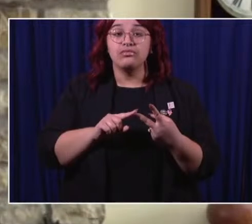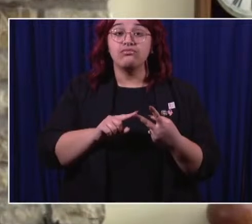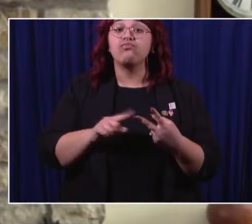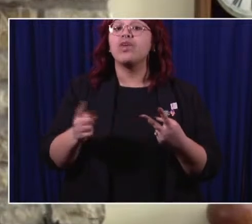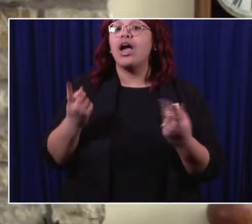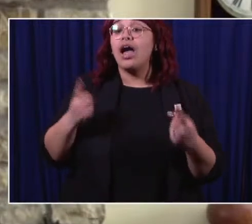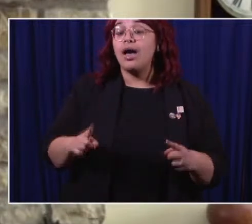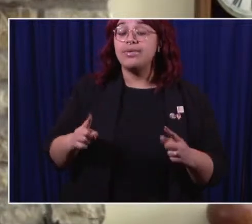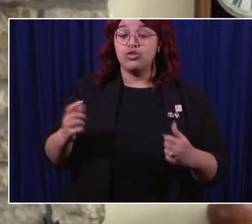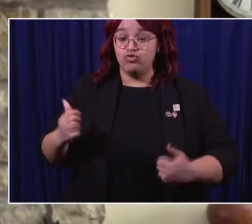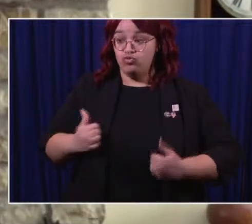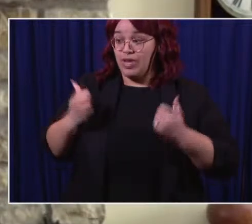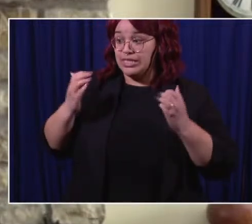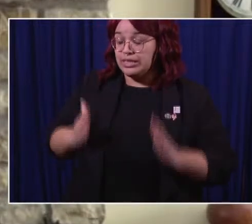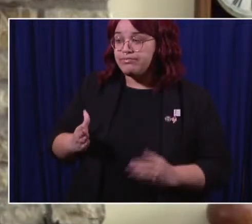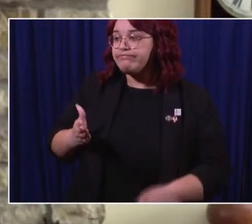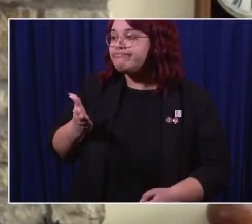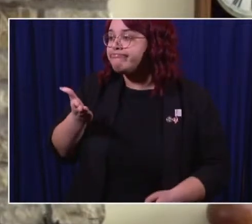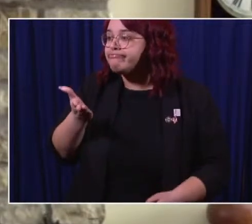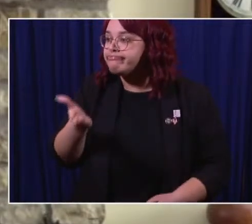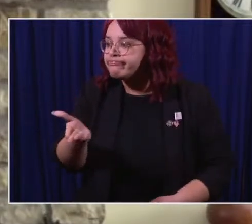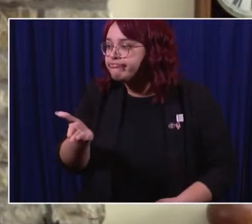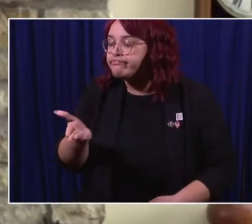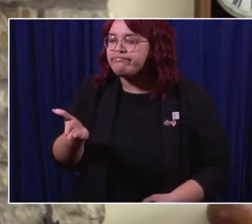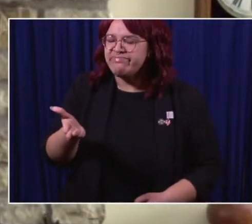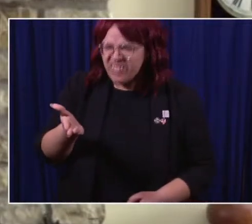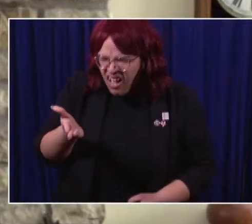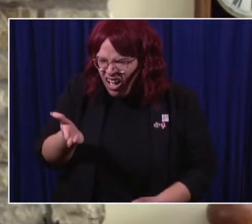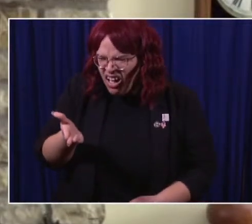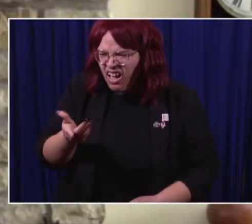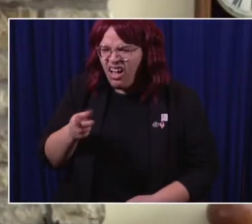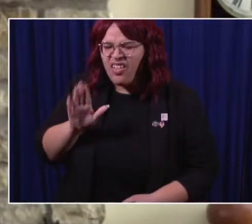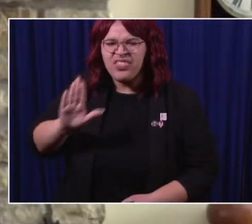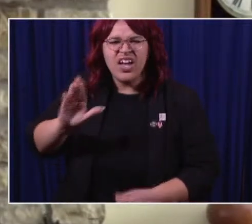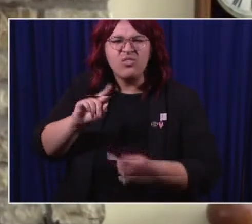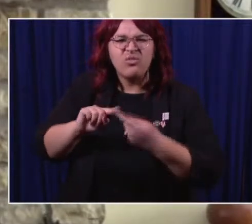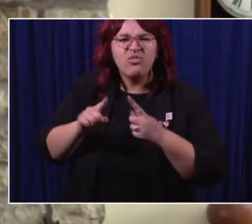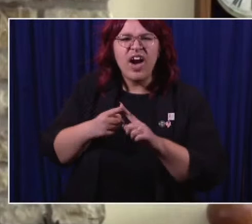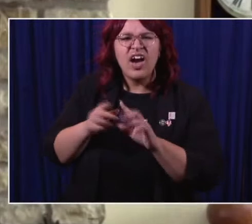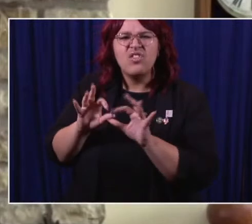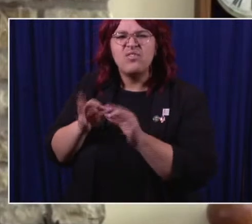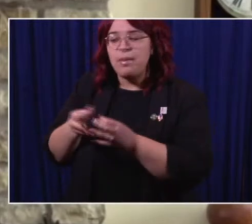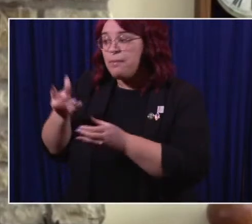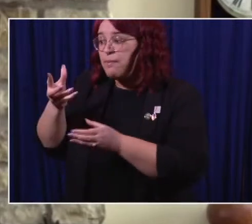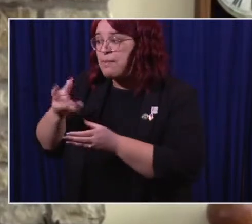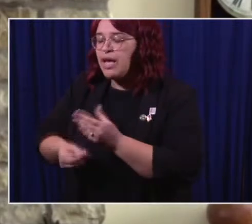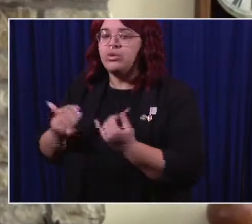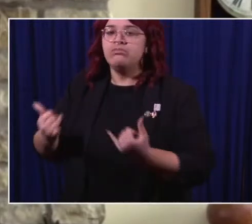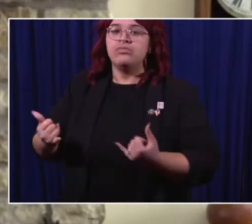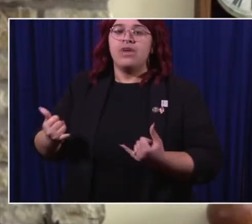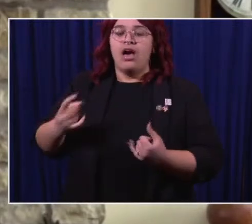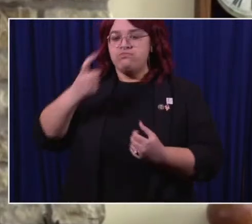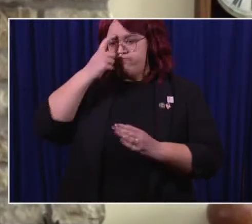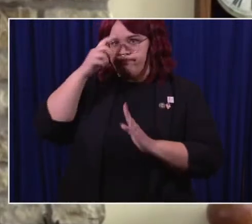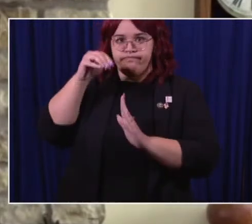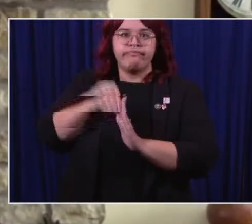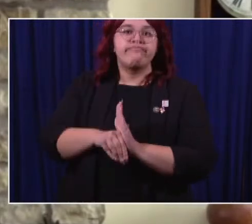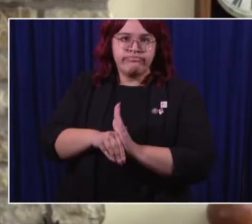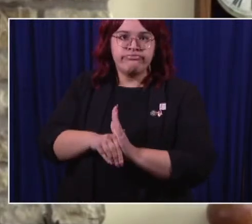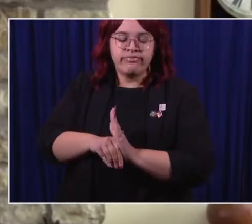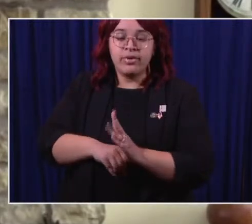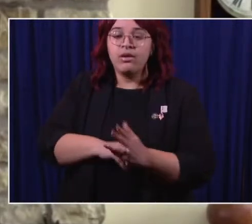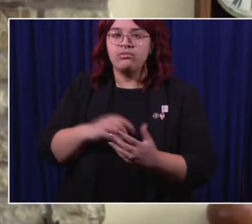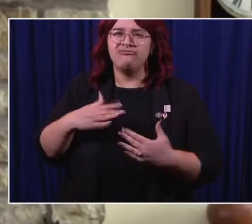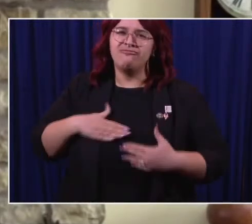friend, family member recently died. Or 3, a resident who